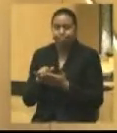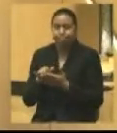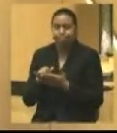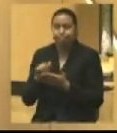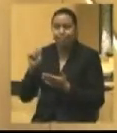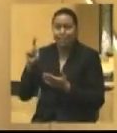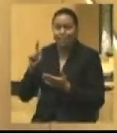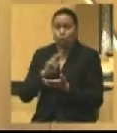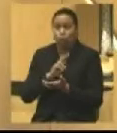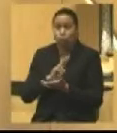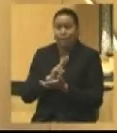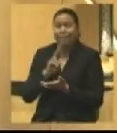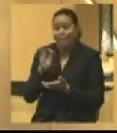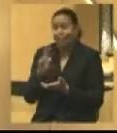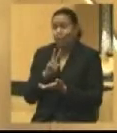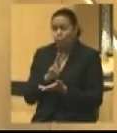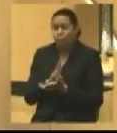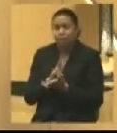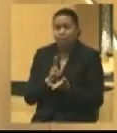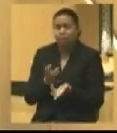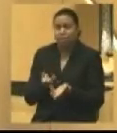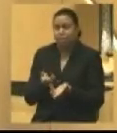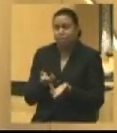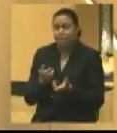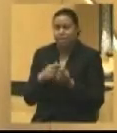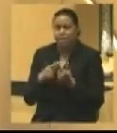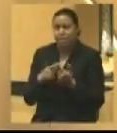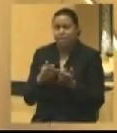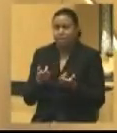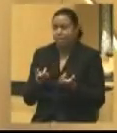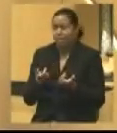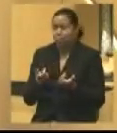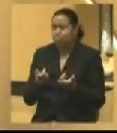if Lincoln loses? I mean, if he lost the election, then